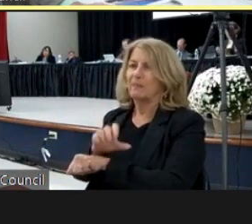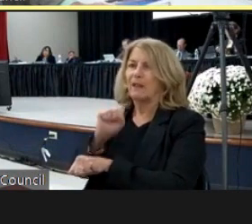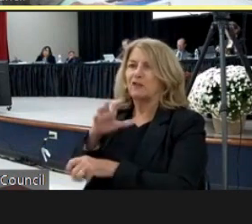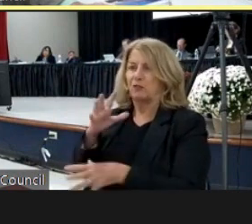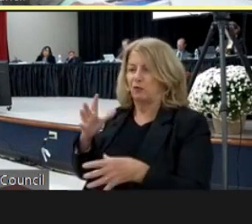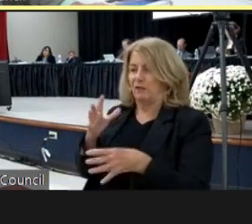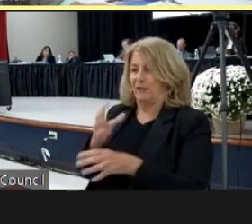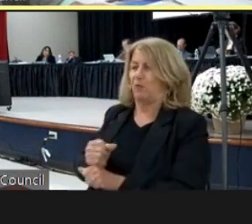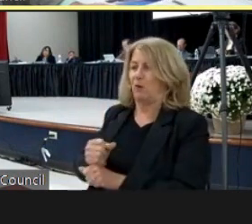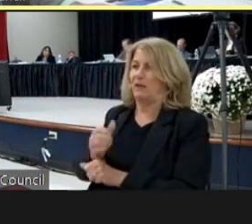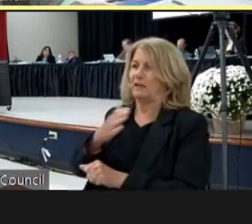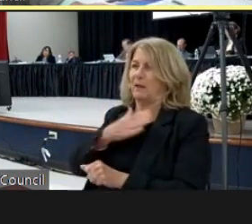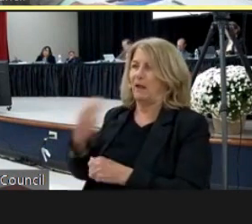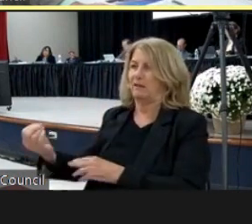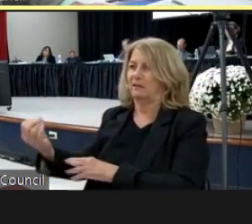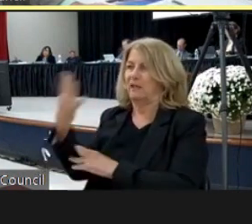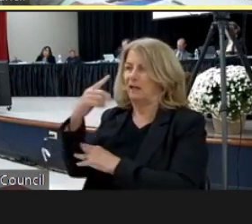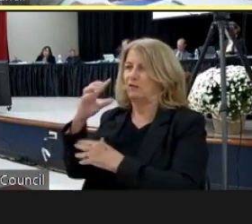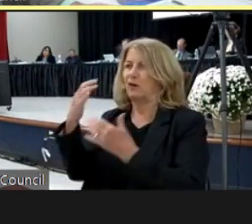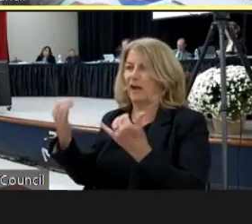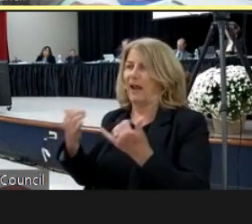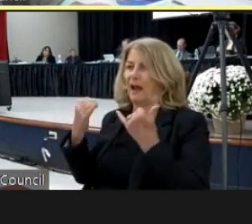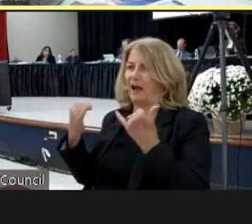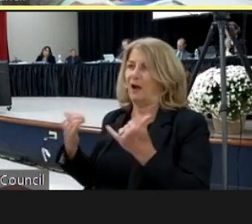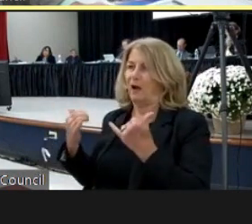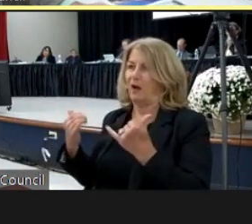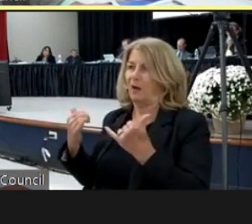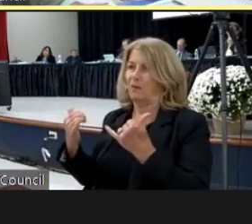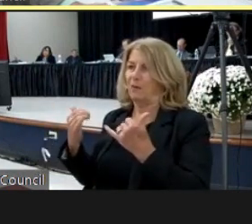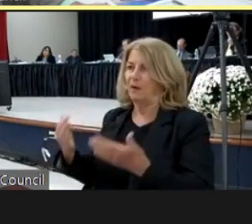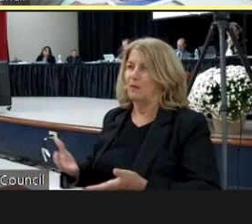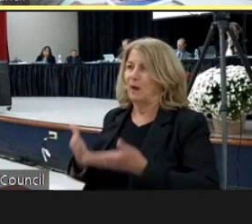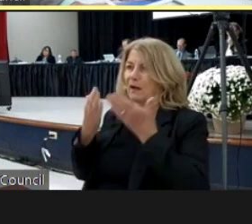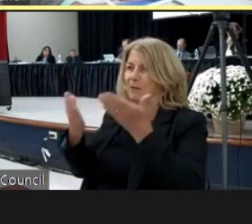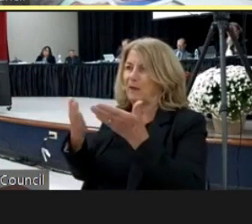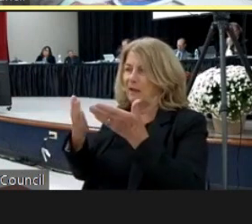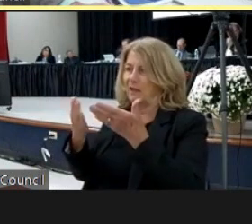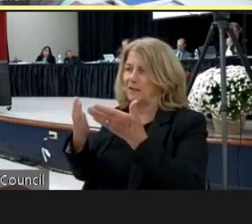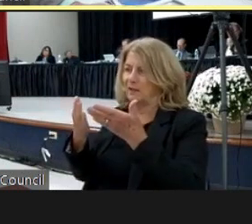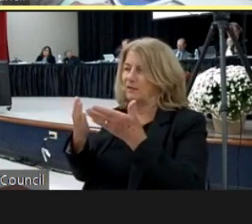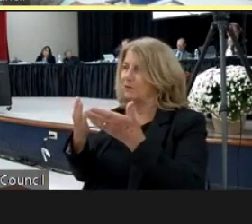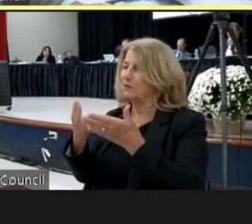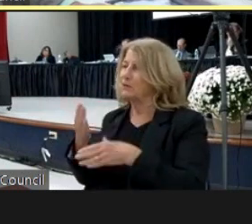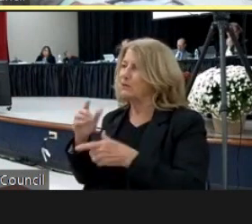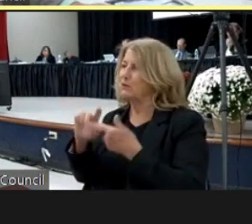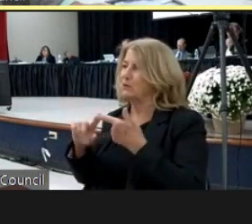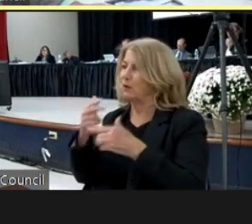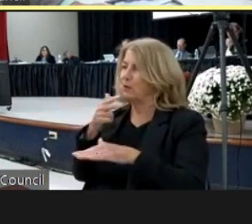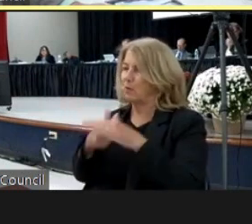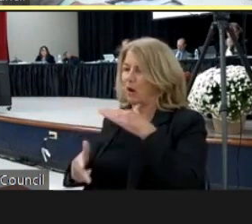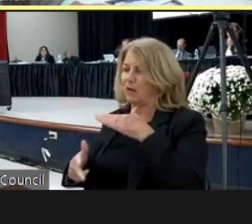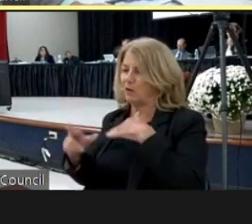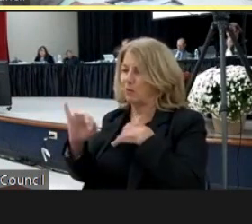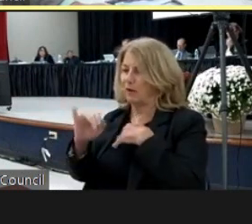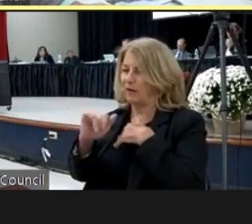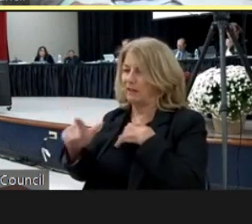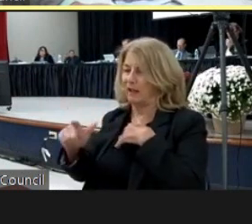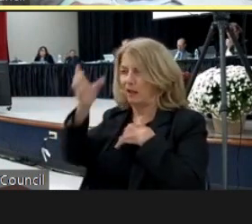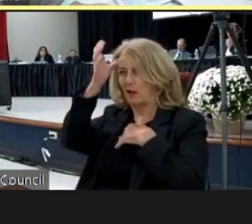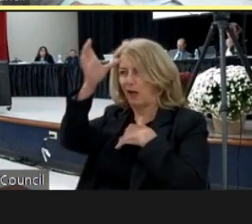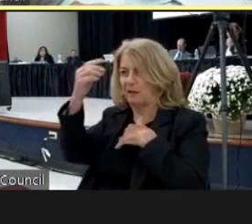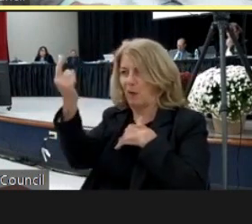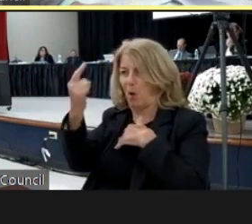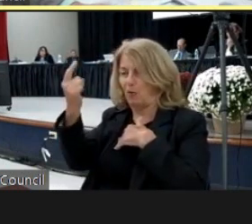summarize my slides for now, we do recommend pivoting to a garage retail concept only. We've spent a lot of time engaging with the